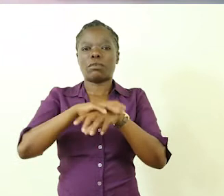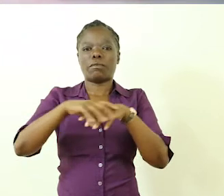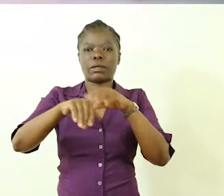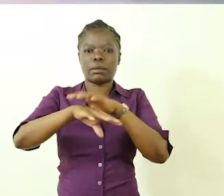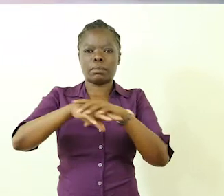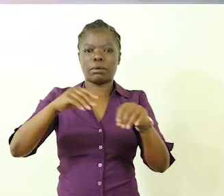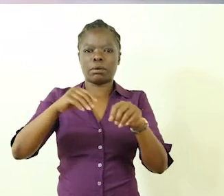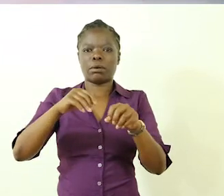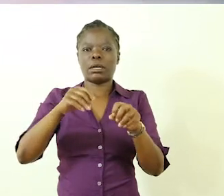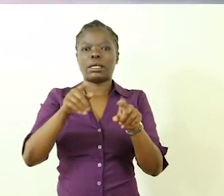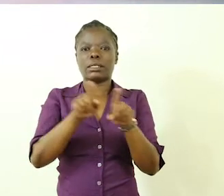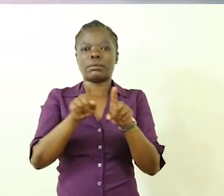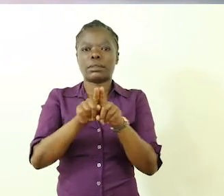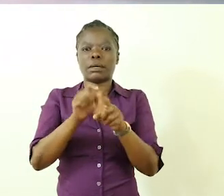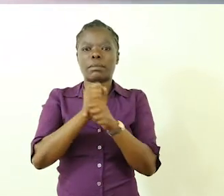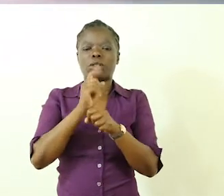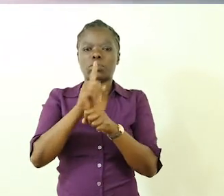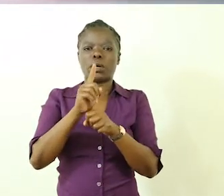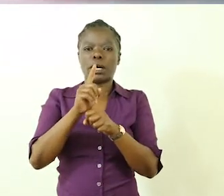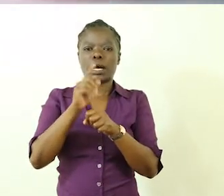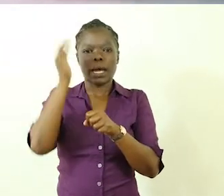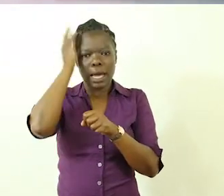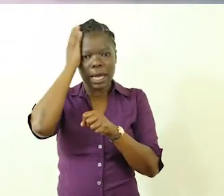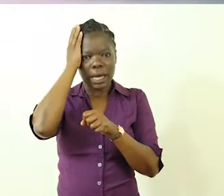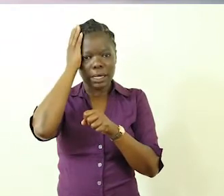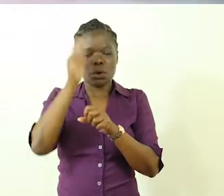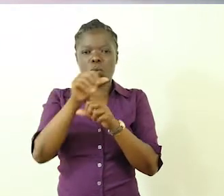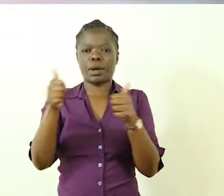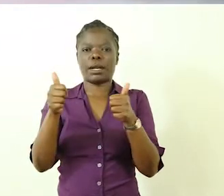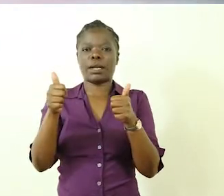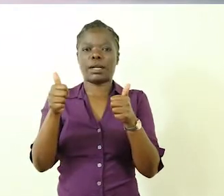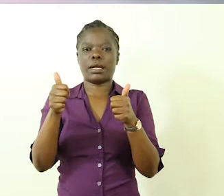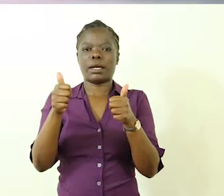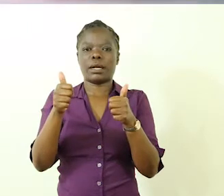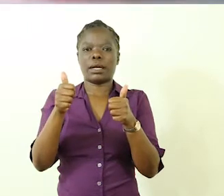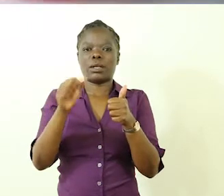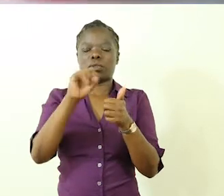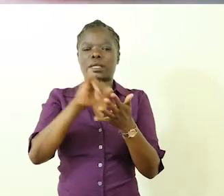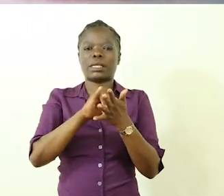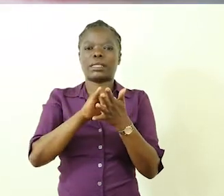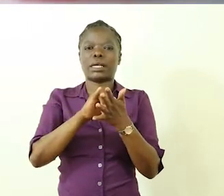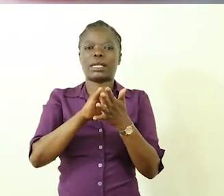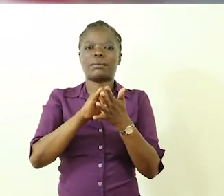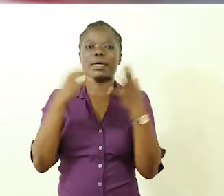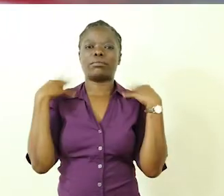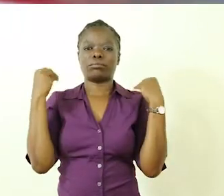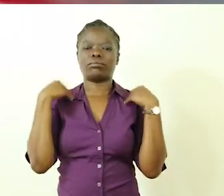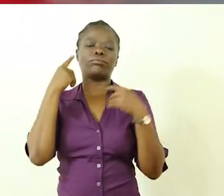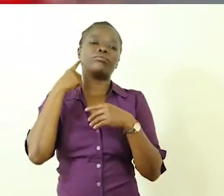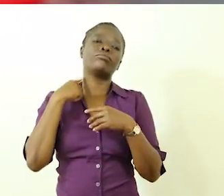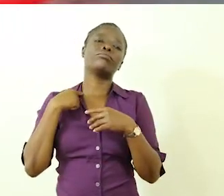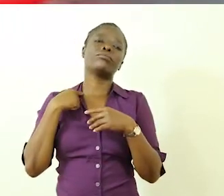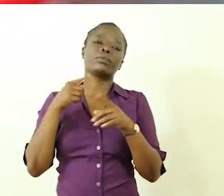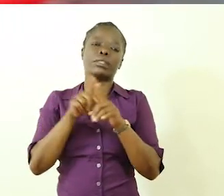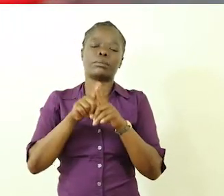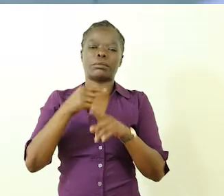comfortable and you make sure he's holding his head up so that he's also exercising his neck muscles plus the trunk